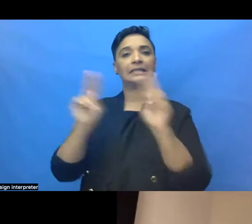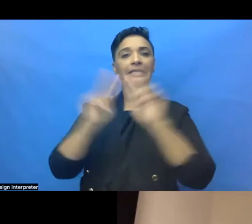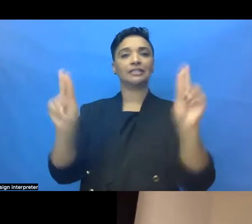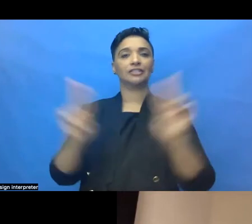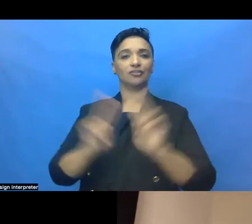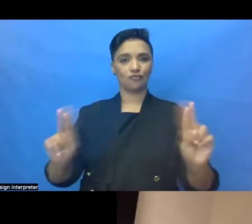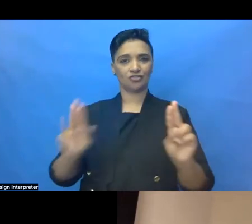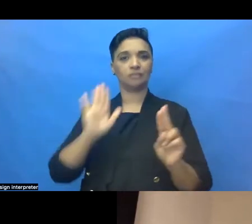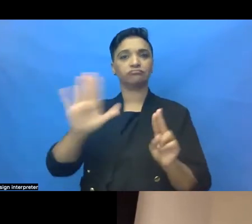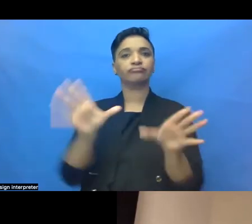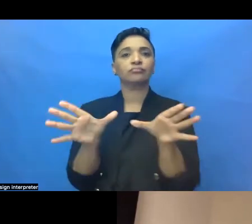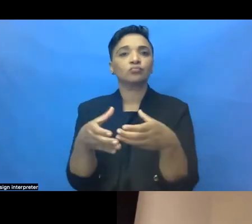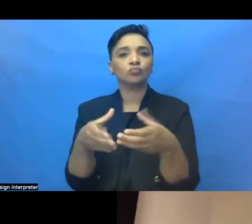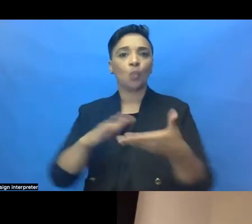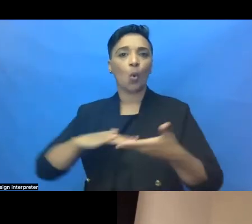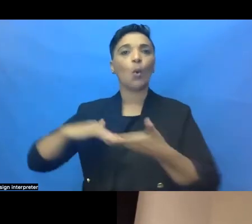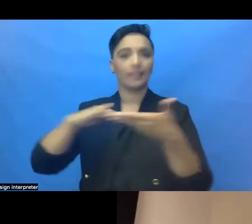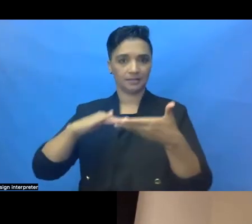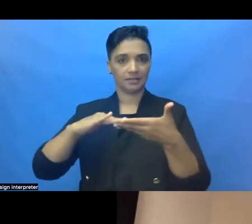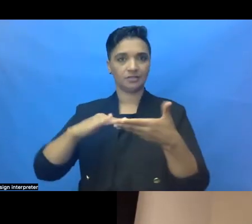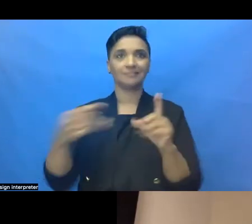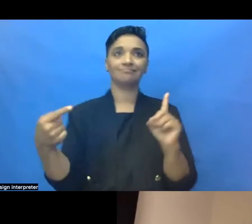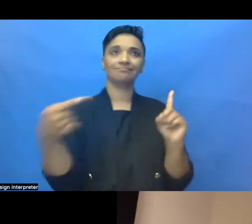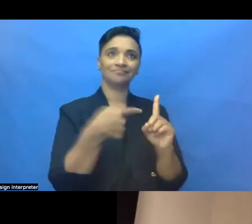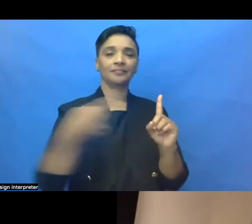And Halina will